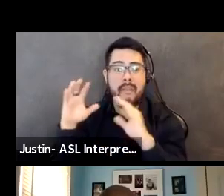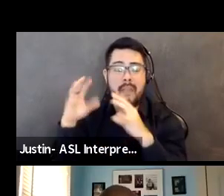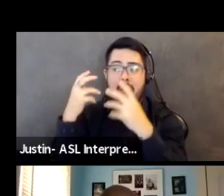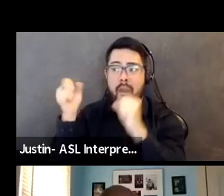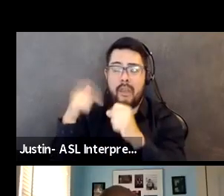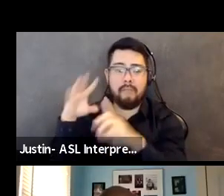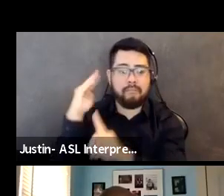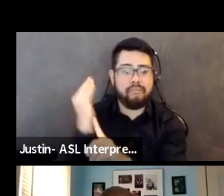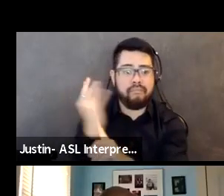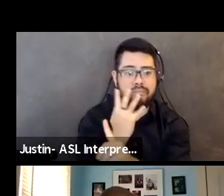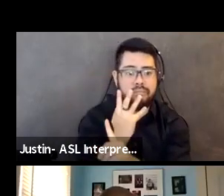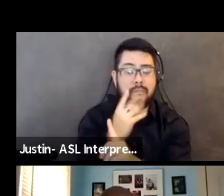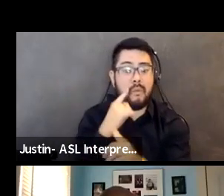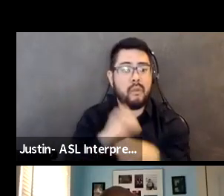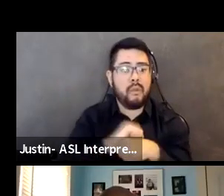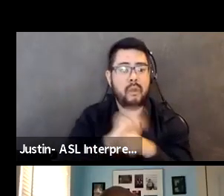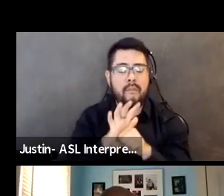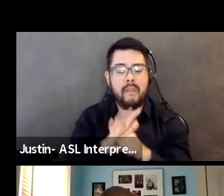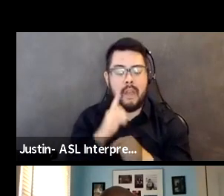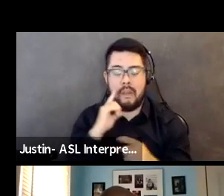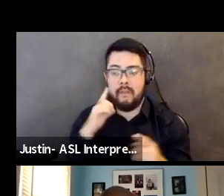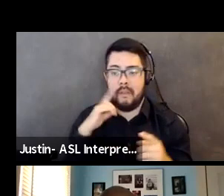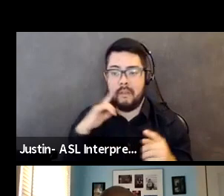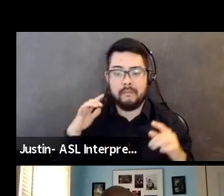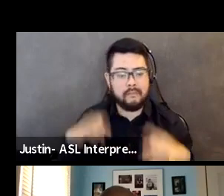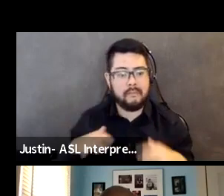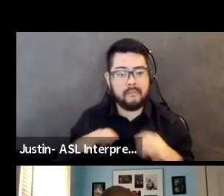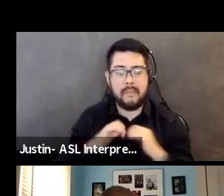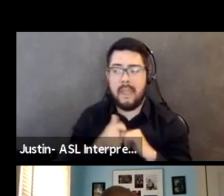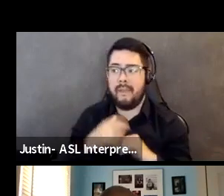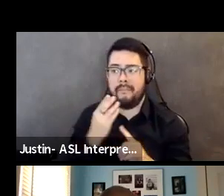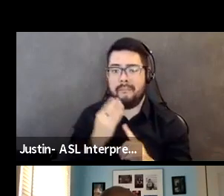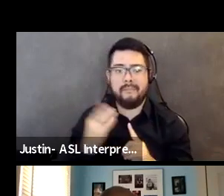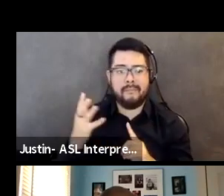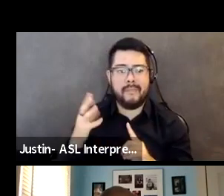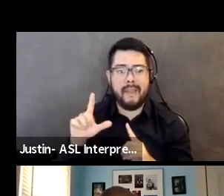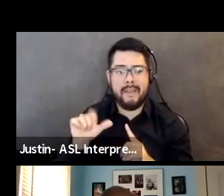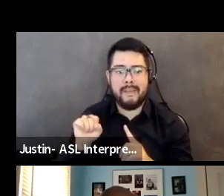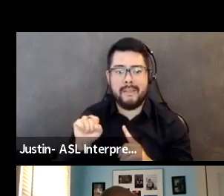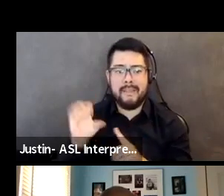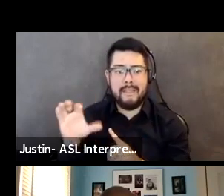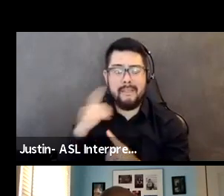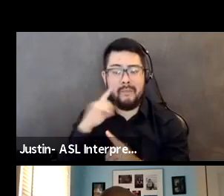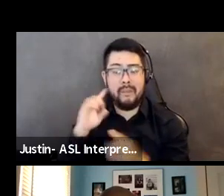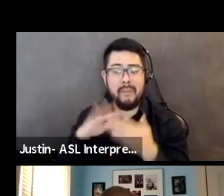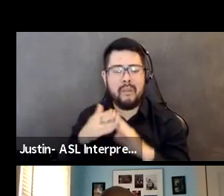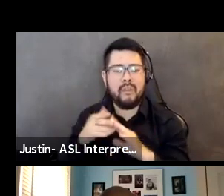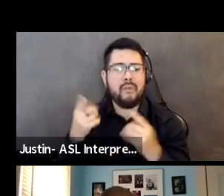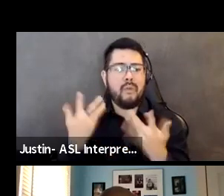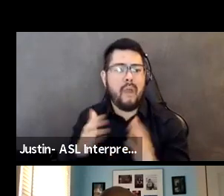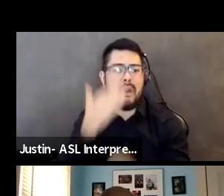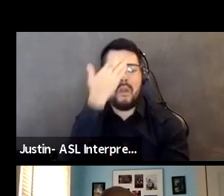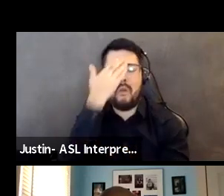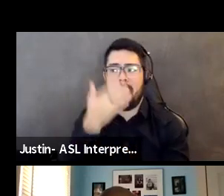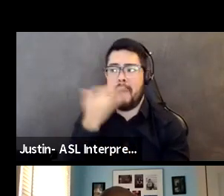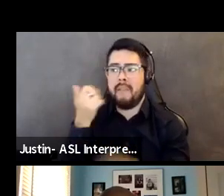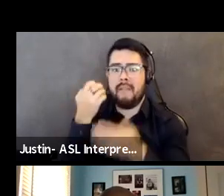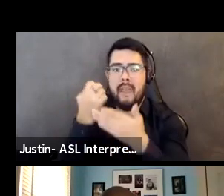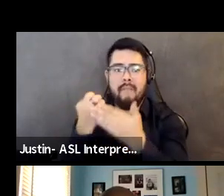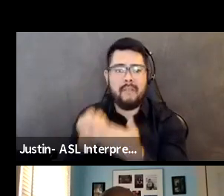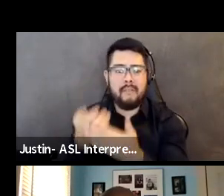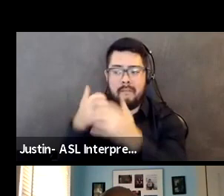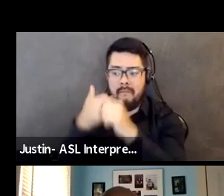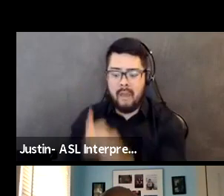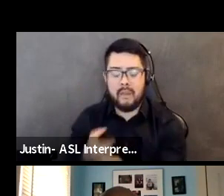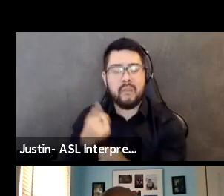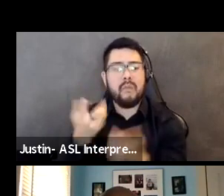beyond me how you just delegate that to an llc in a community you know what the best evidence is you